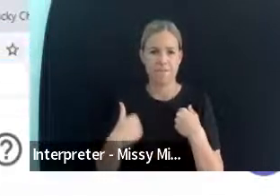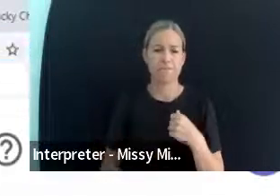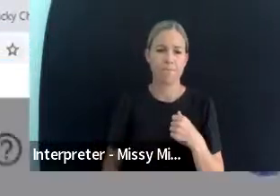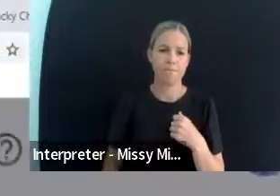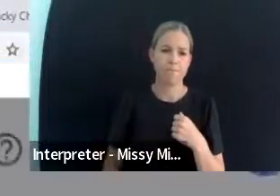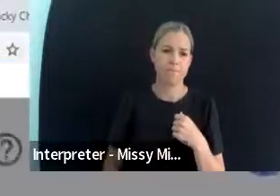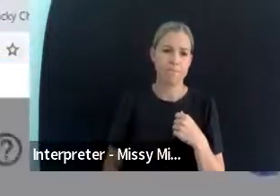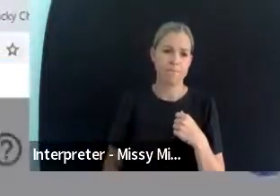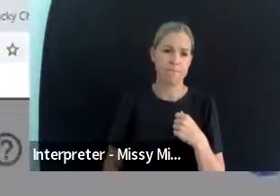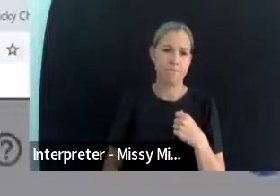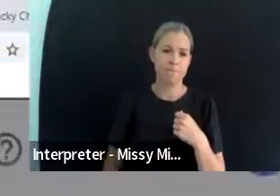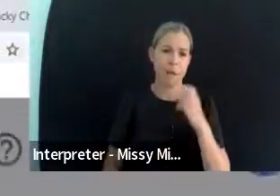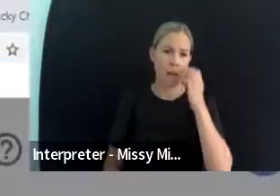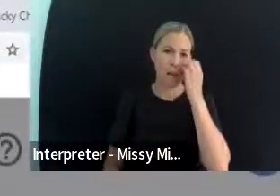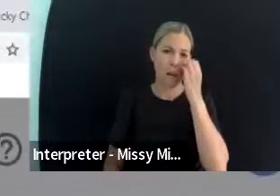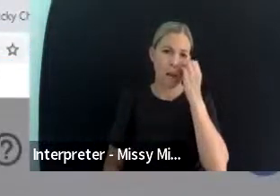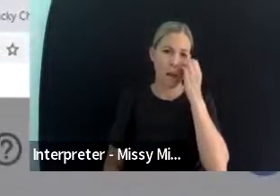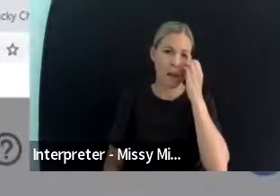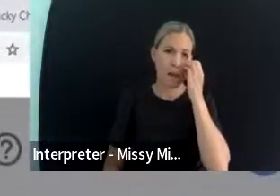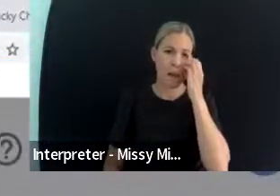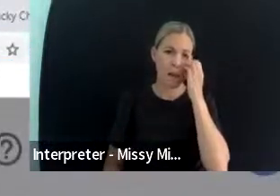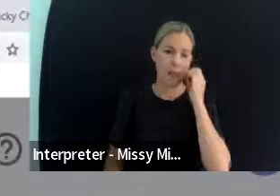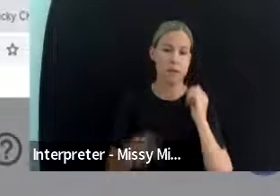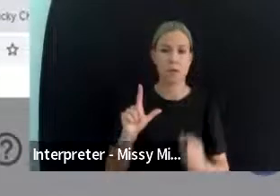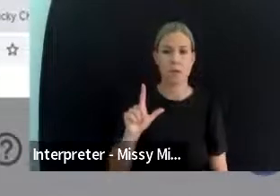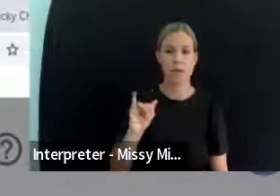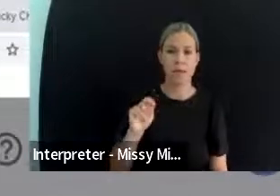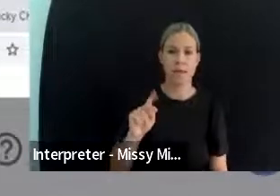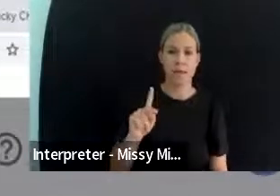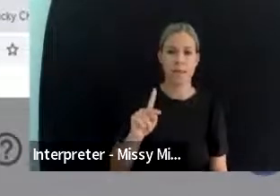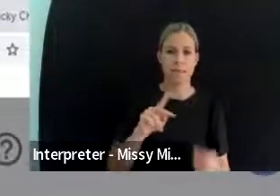differently so that you can open it.